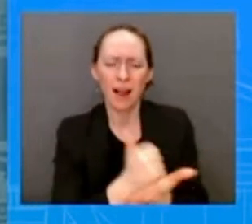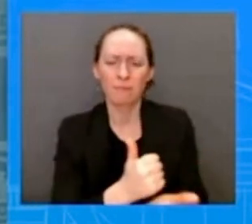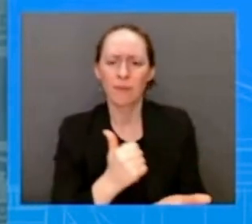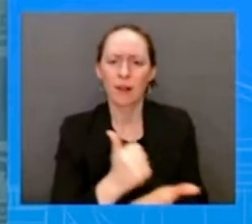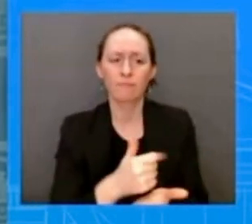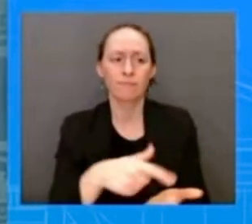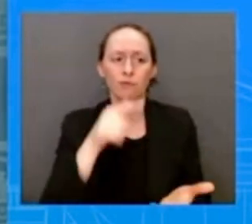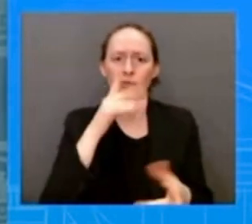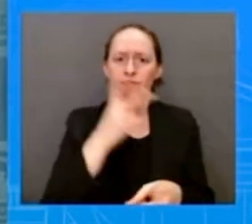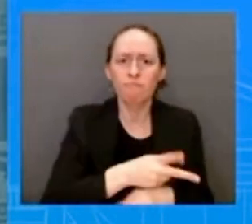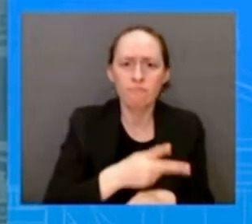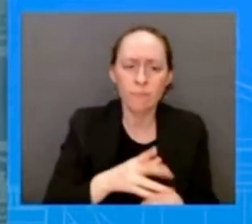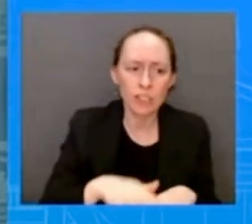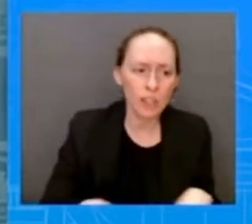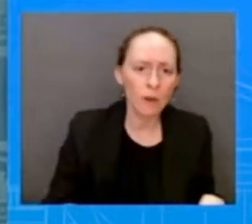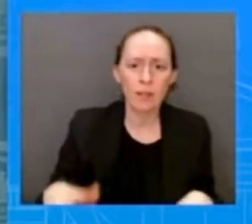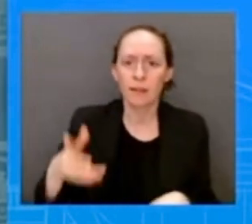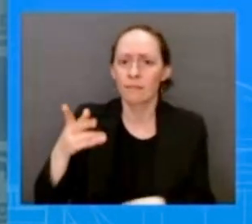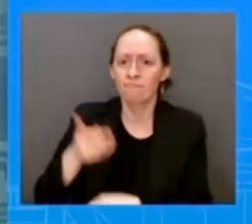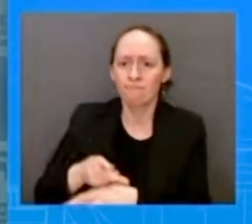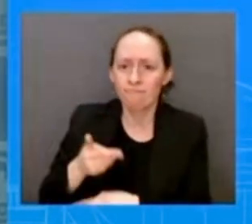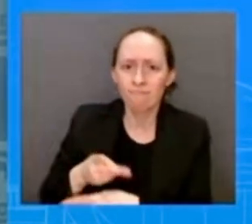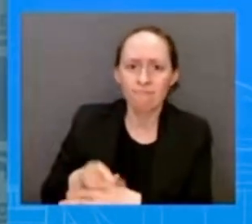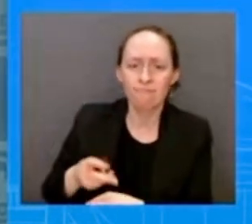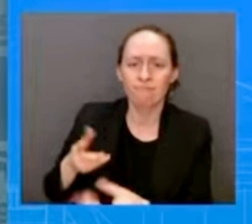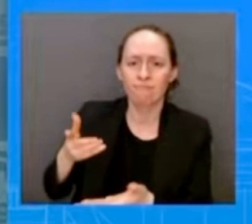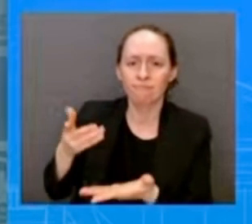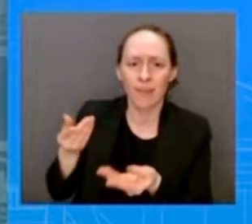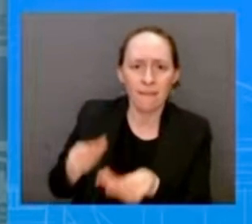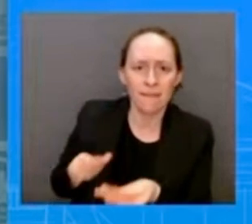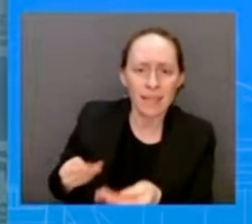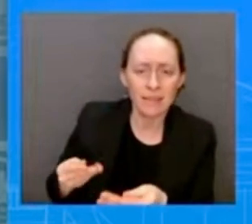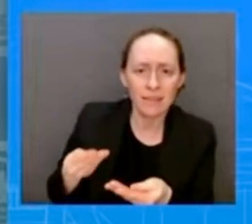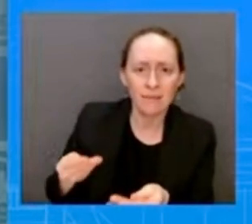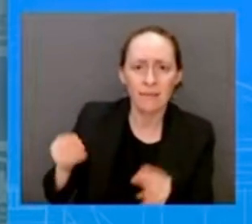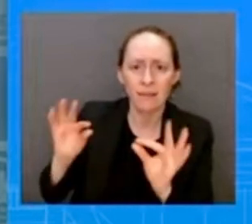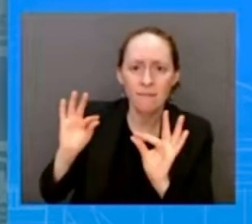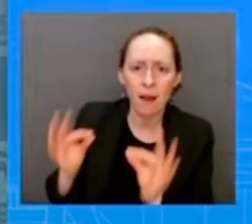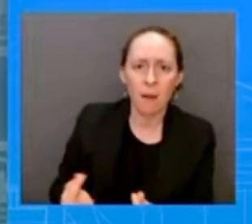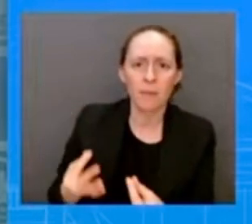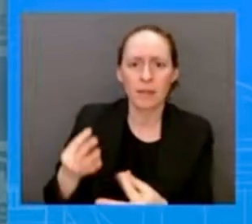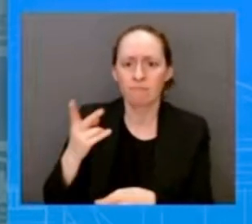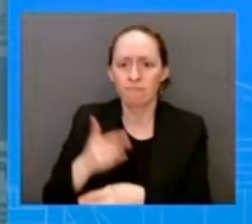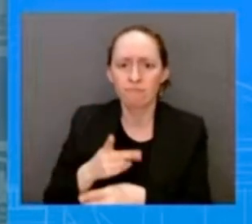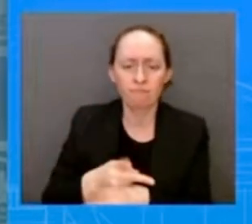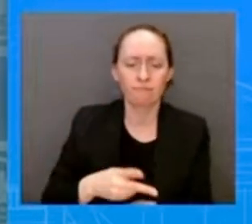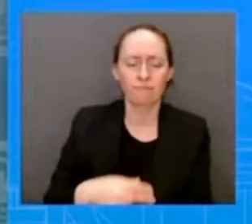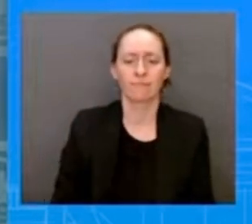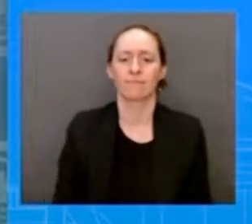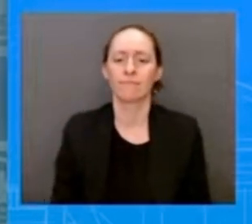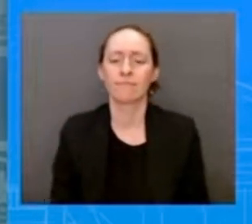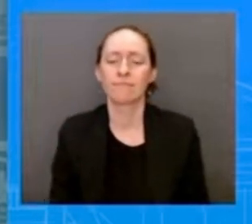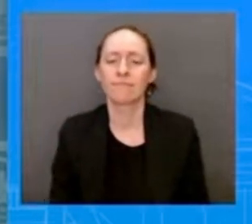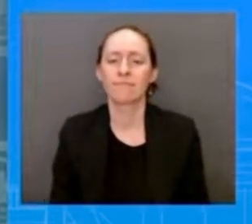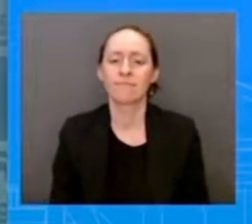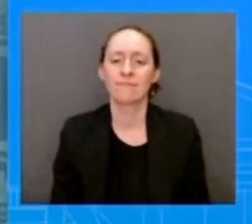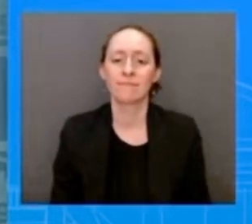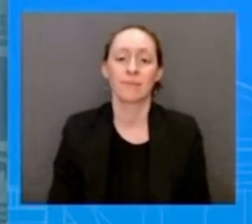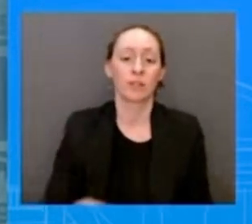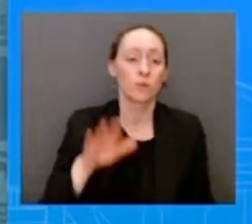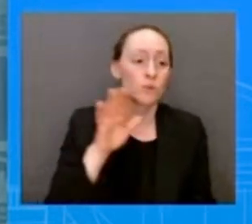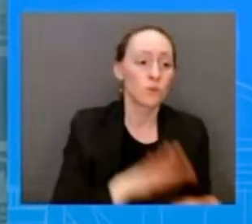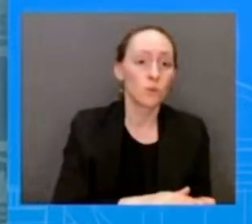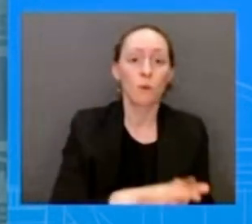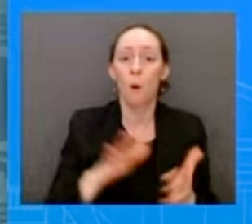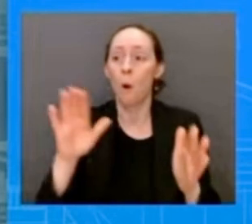were being taken care of as schools were closed, making sure those schools were being open. And so this is, again, from the first piece of